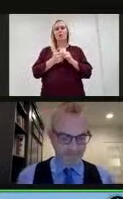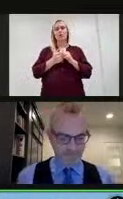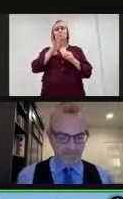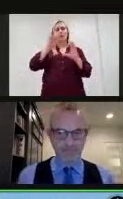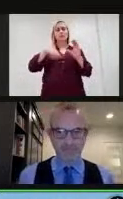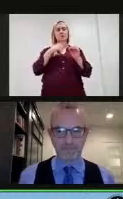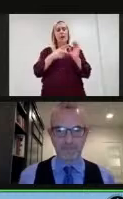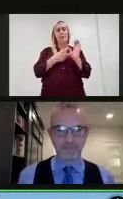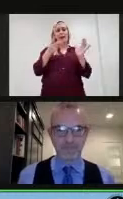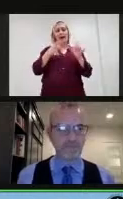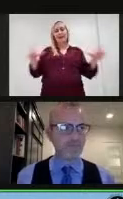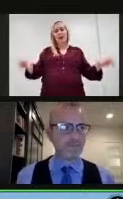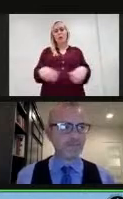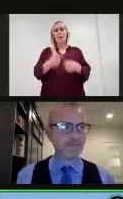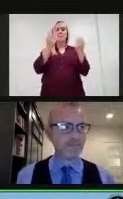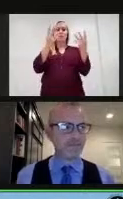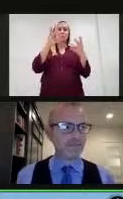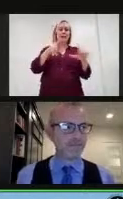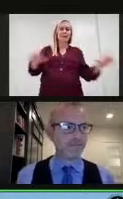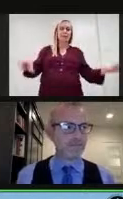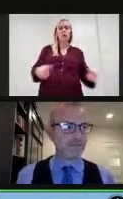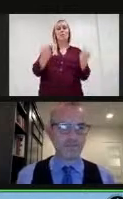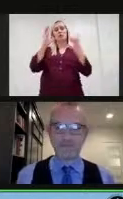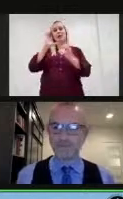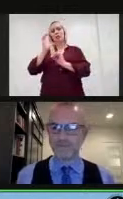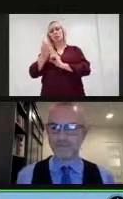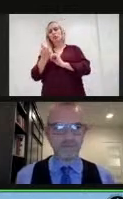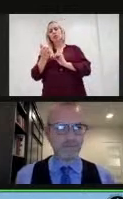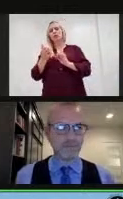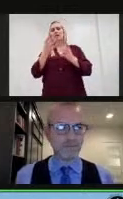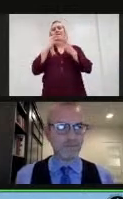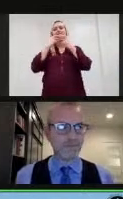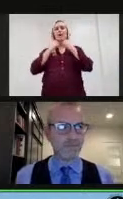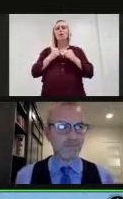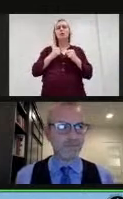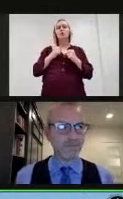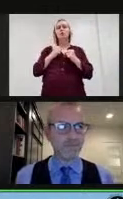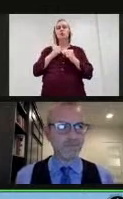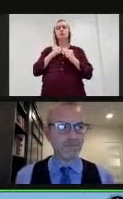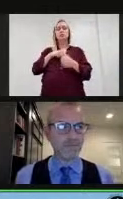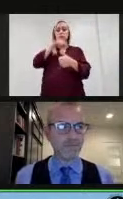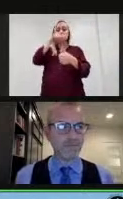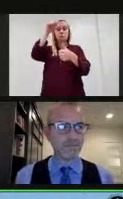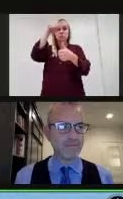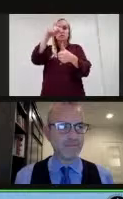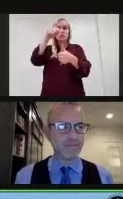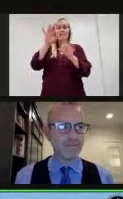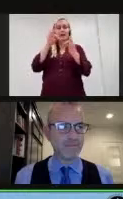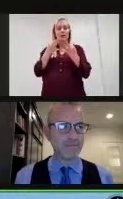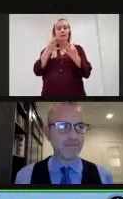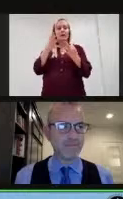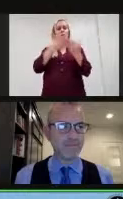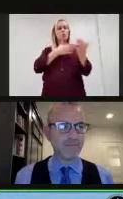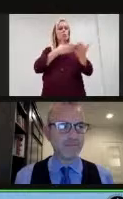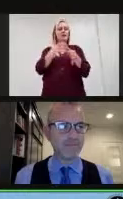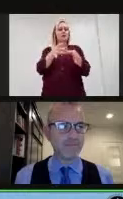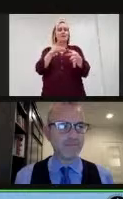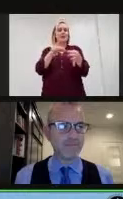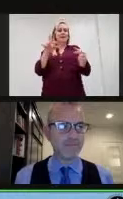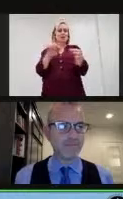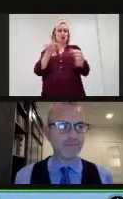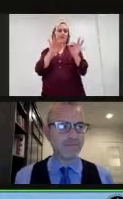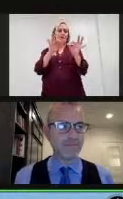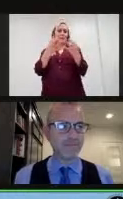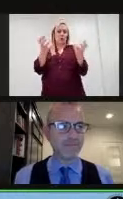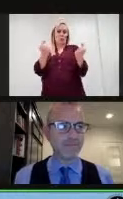bilingual, multilingual, multicultural. It values the primacy of the families and whatever the definition of family you want to go